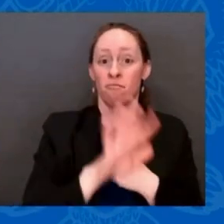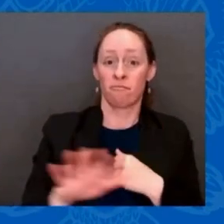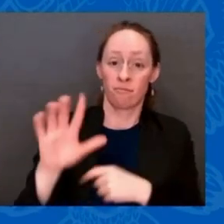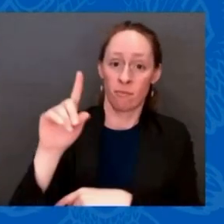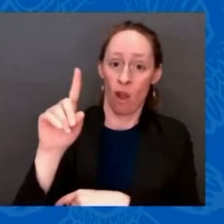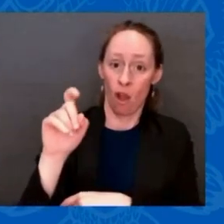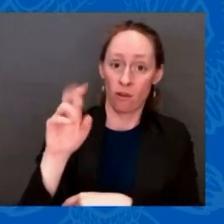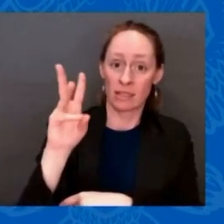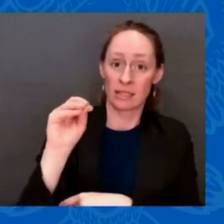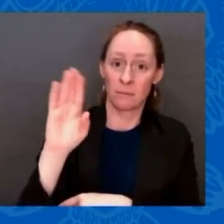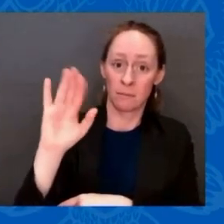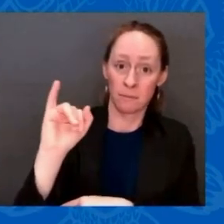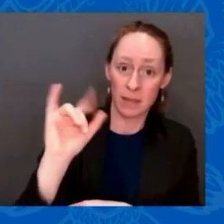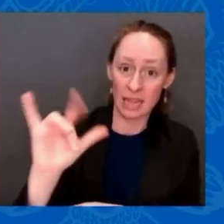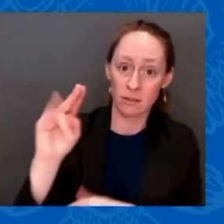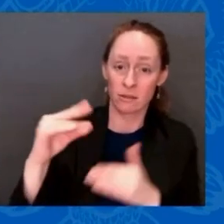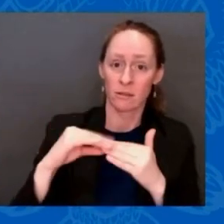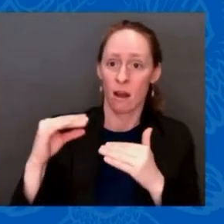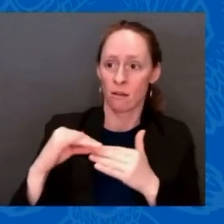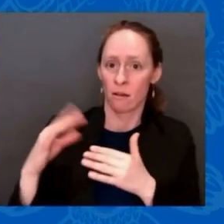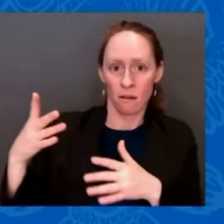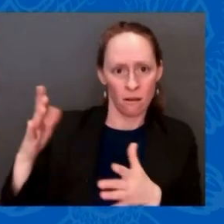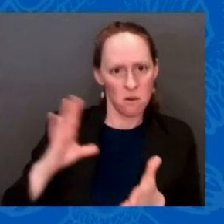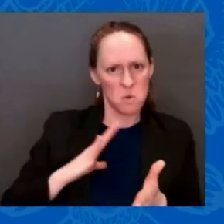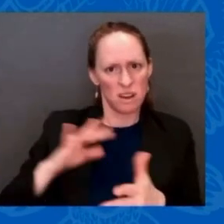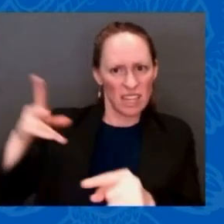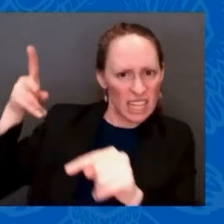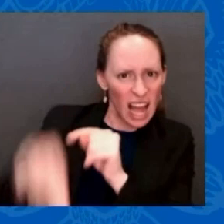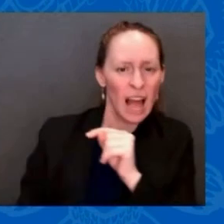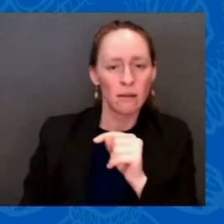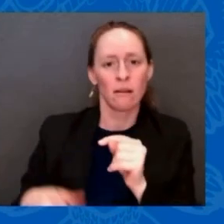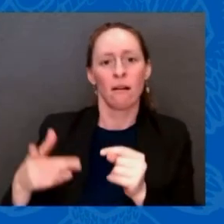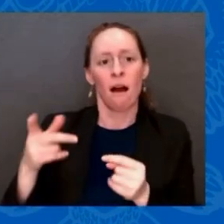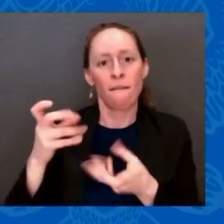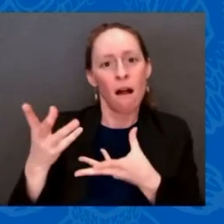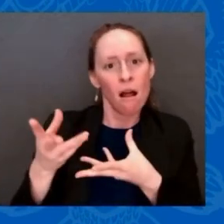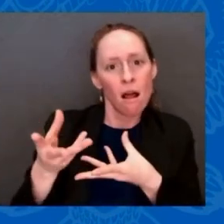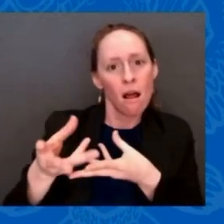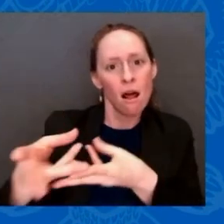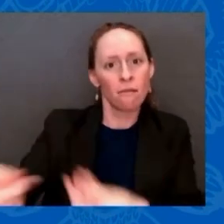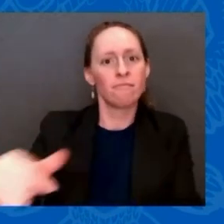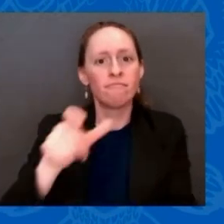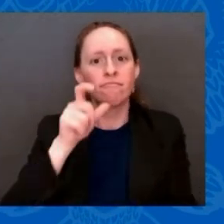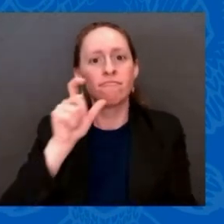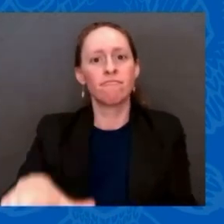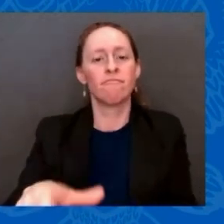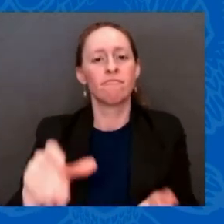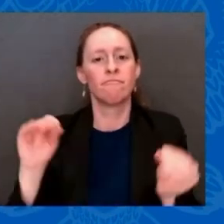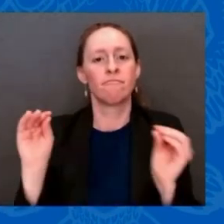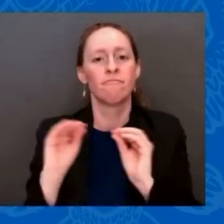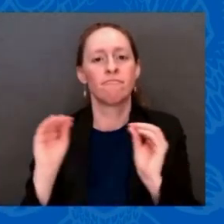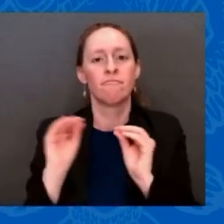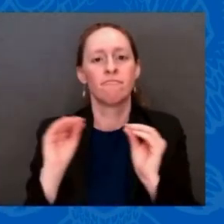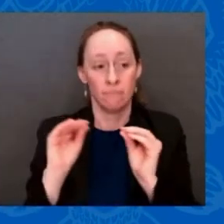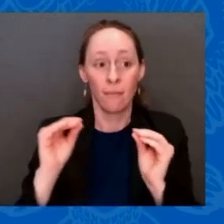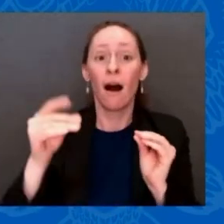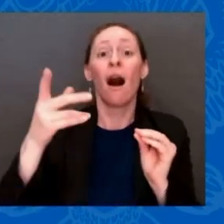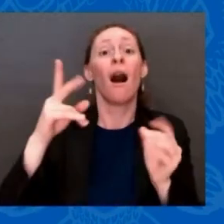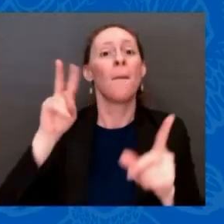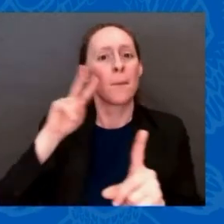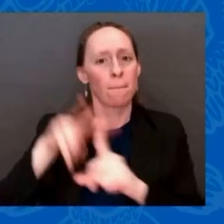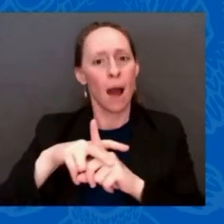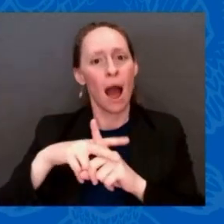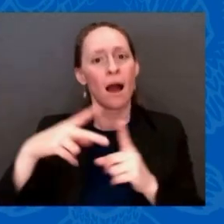Lowers the cost of producing jobs, and it lowers the federal deficit as well. We're expanding health care coverage for more Americans, building on